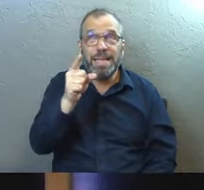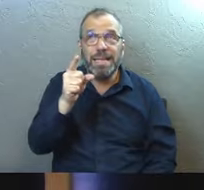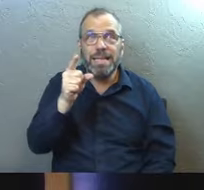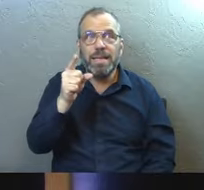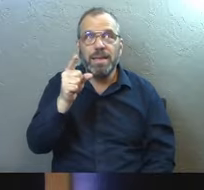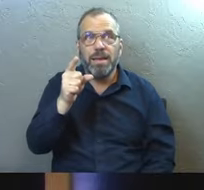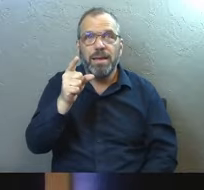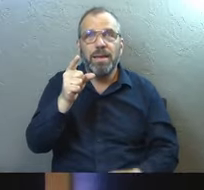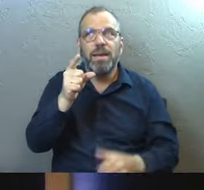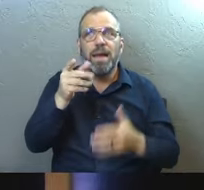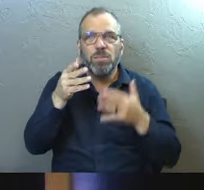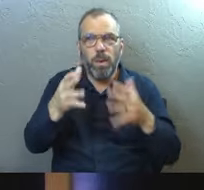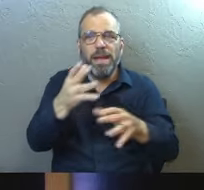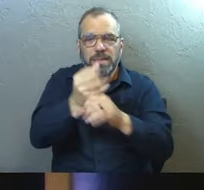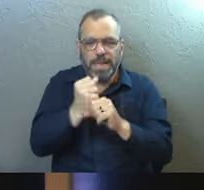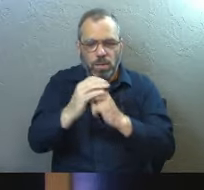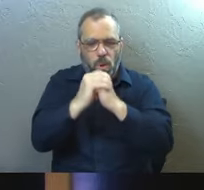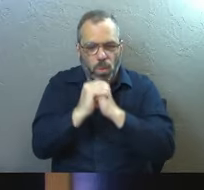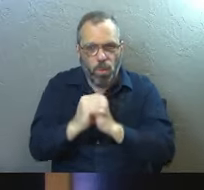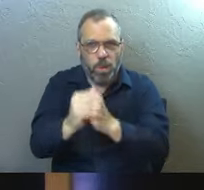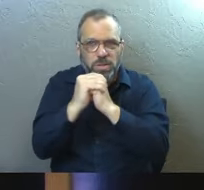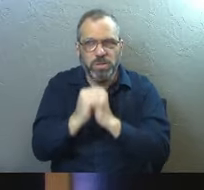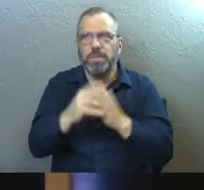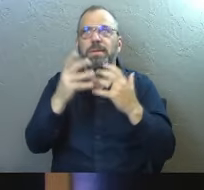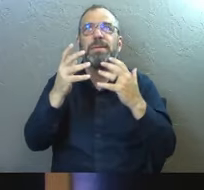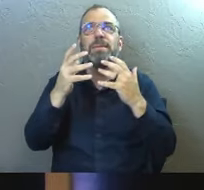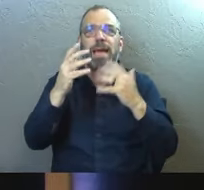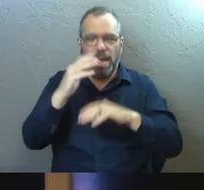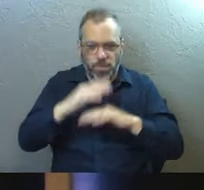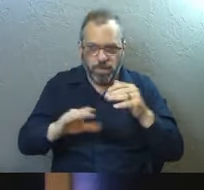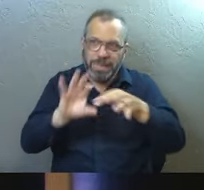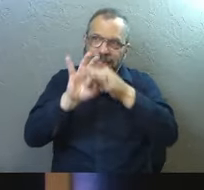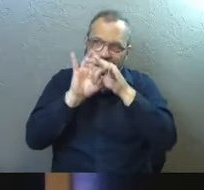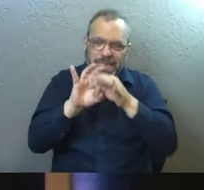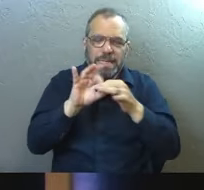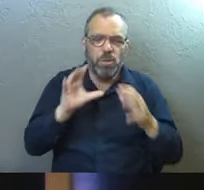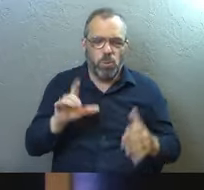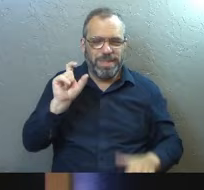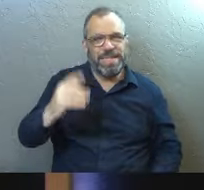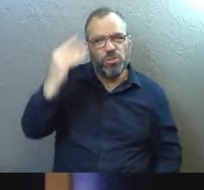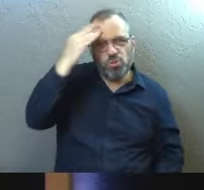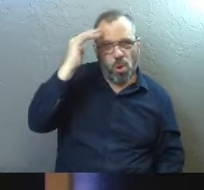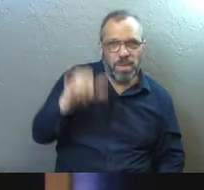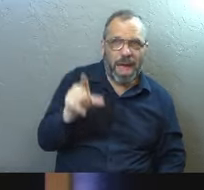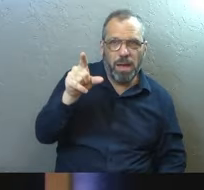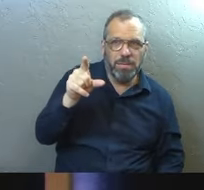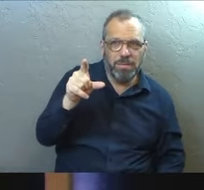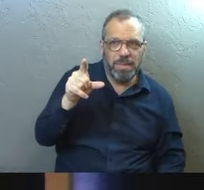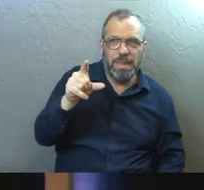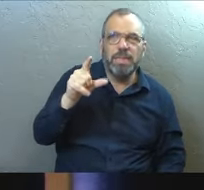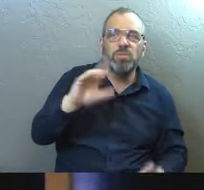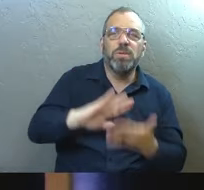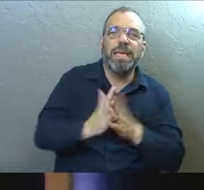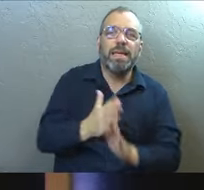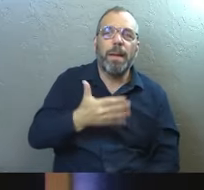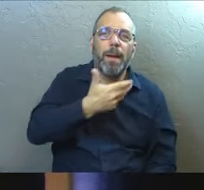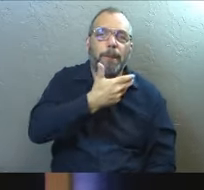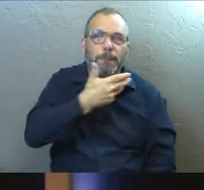he receives worship, and he has ways that relationship is built, and we need to know that. We need to get